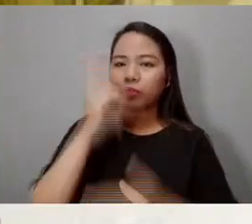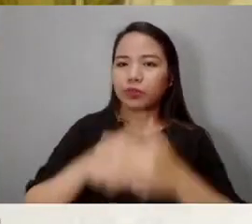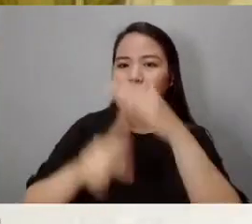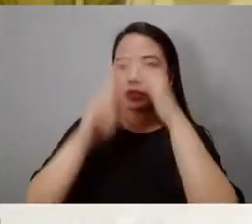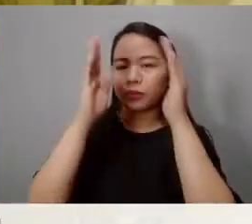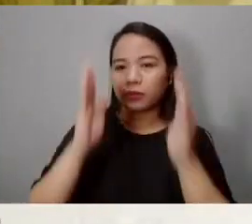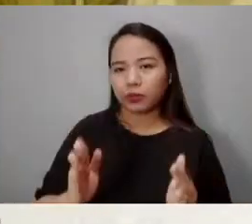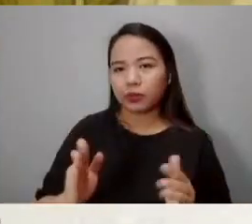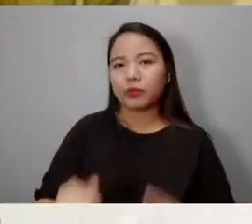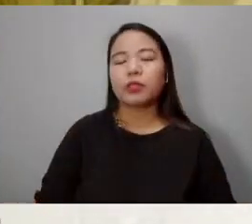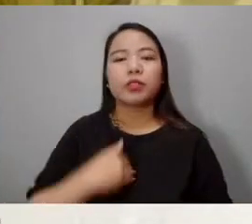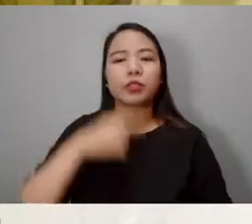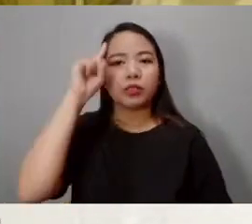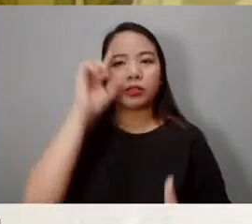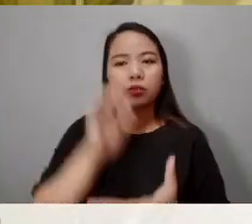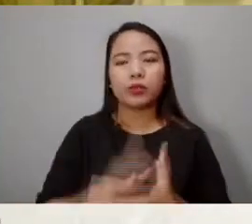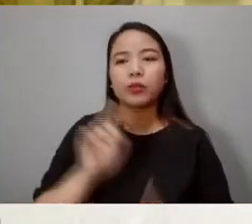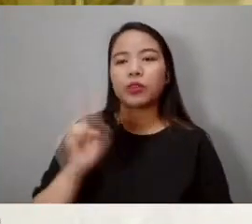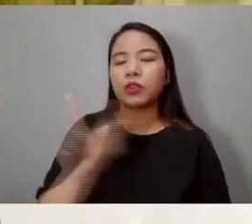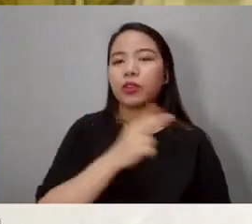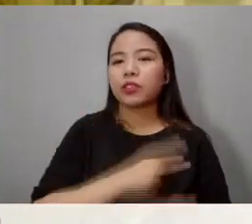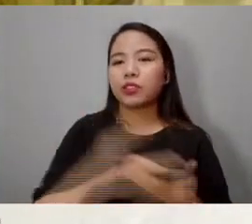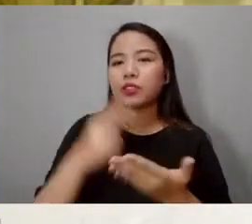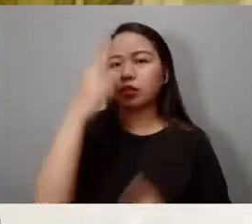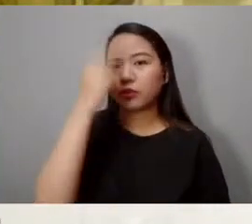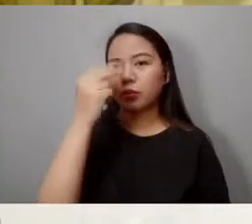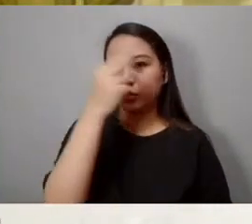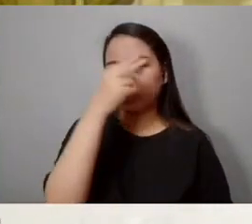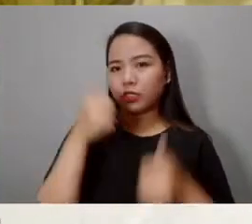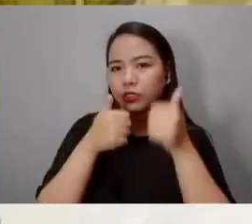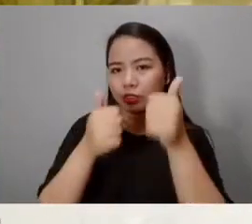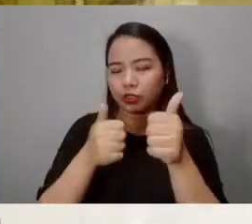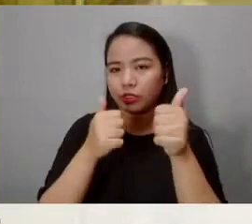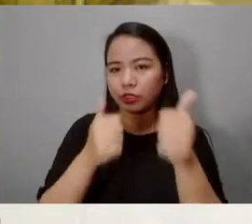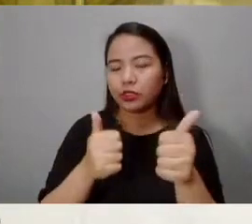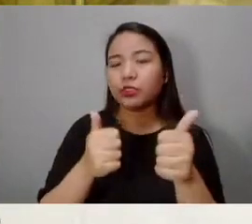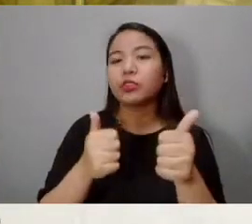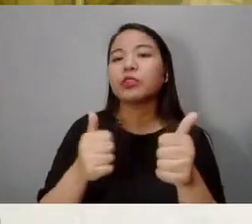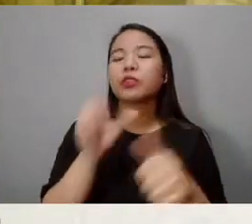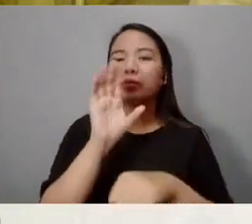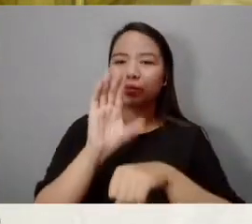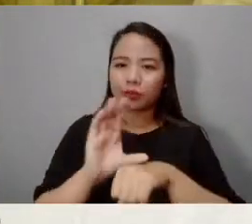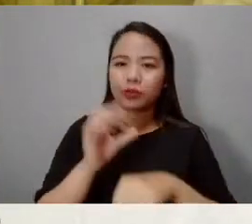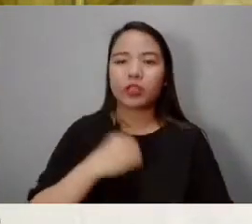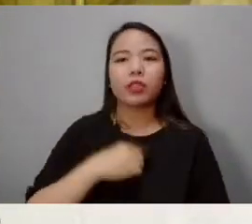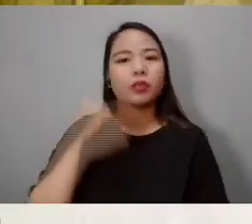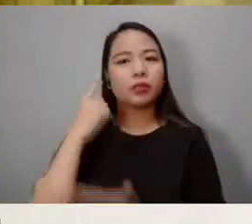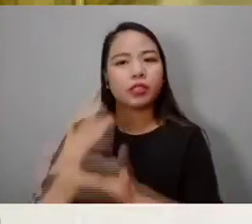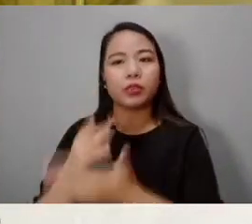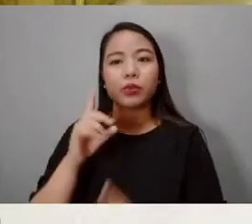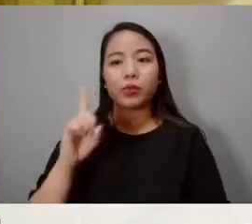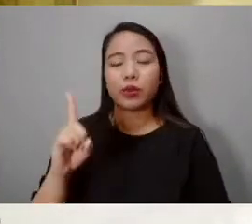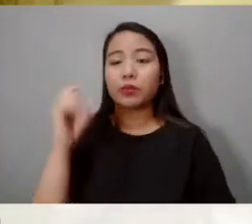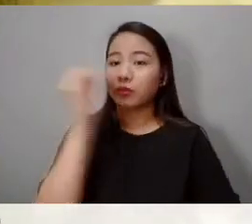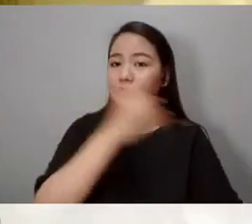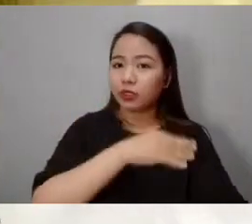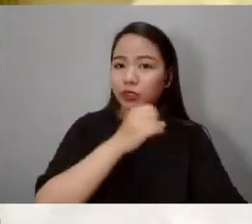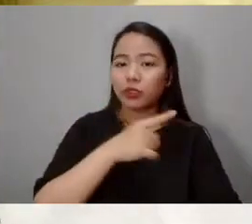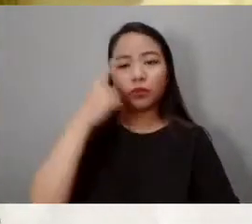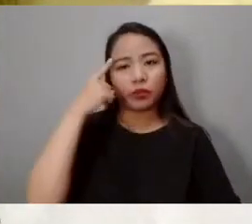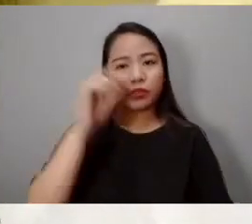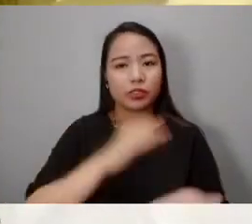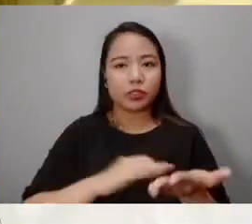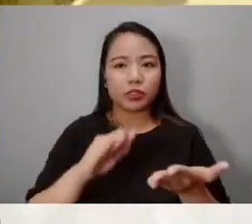I believe in one holy, Catholic, and apostolic church. I confess one baptism for the forgiveness of